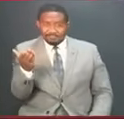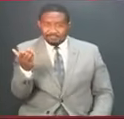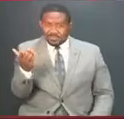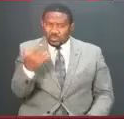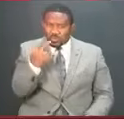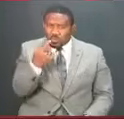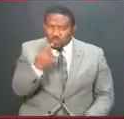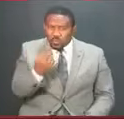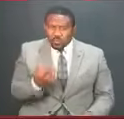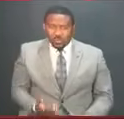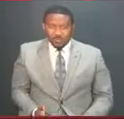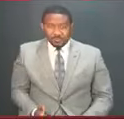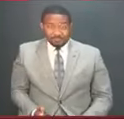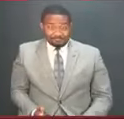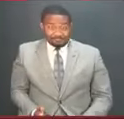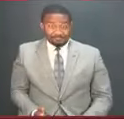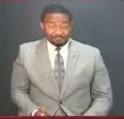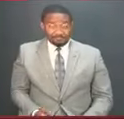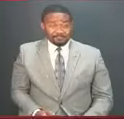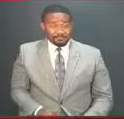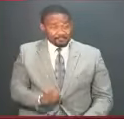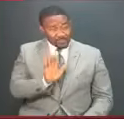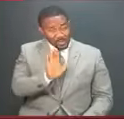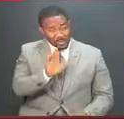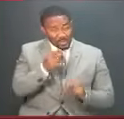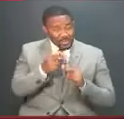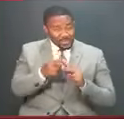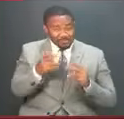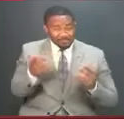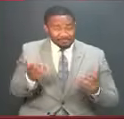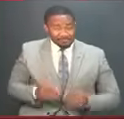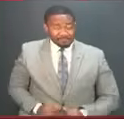disclosed who you are. Who seconded the motion?